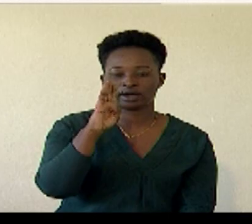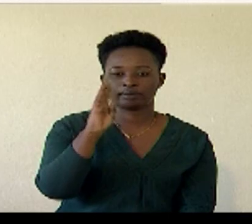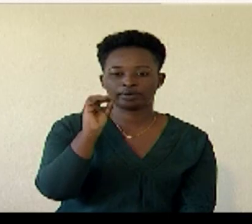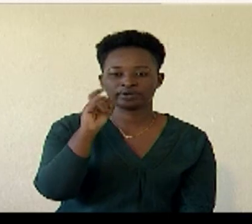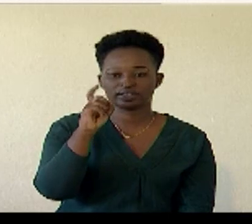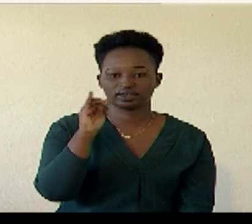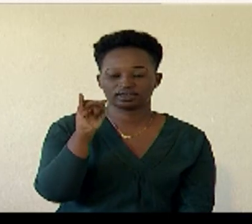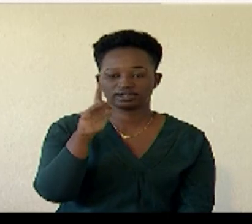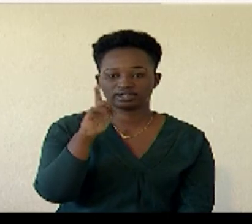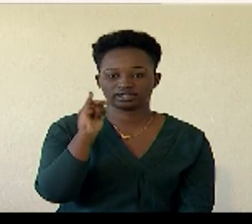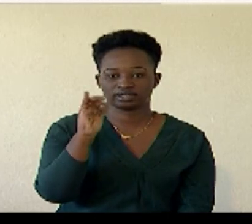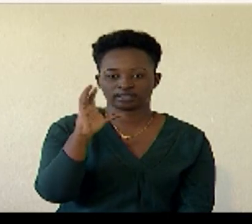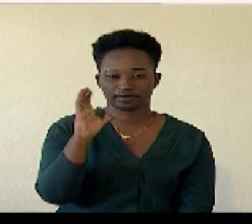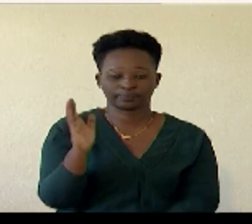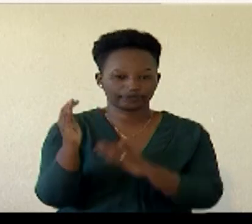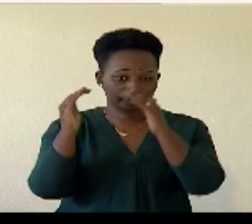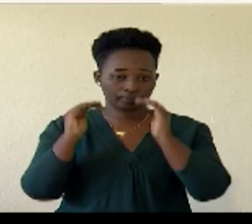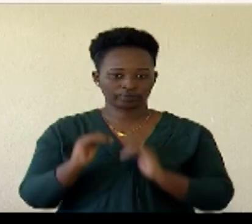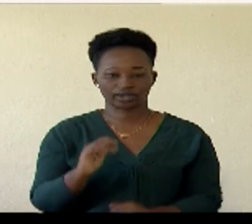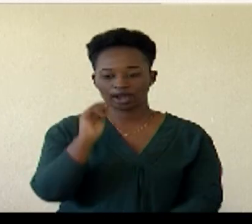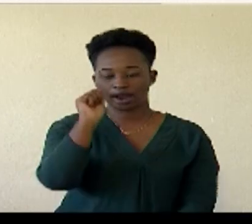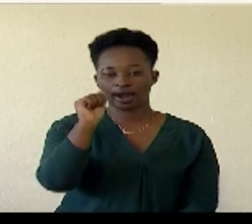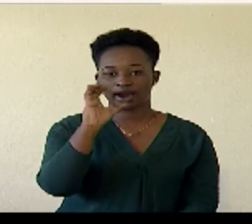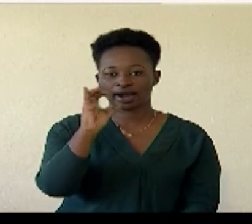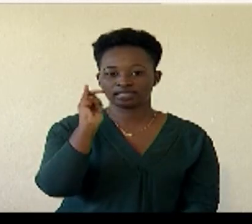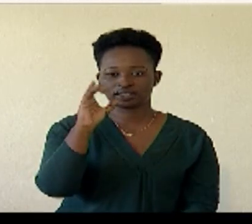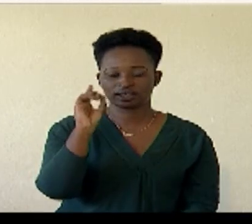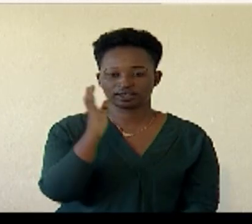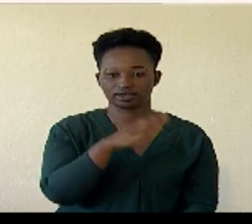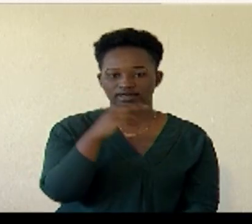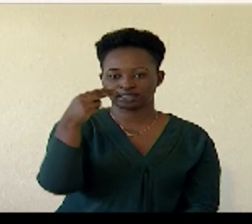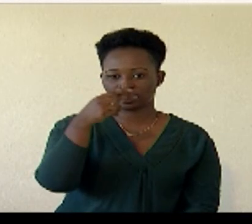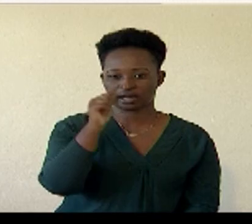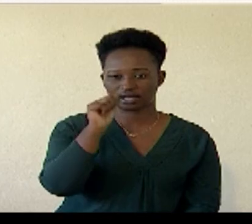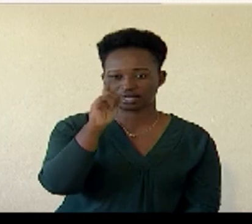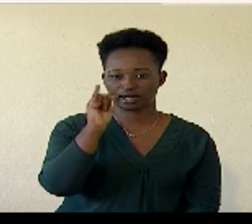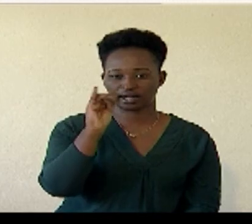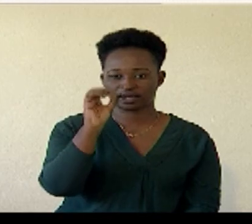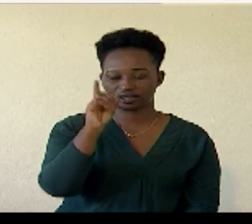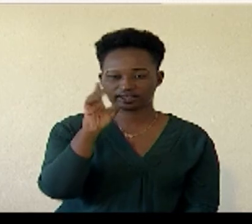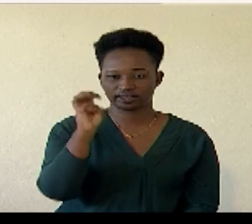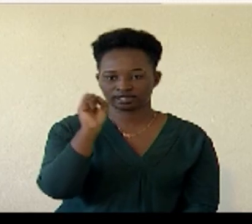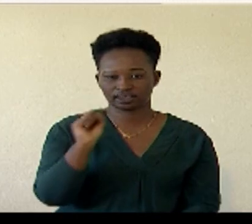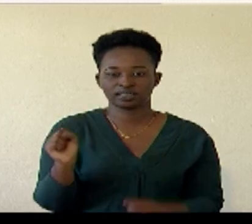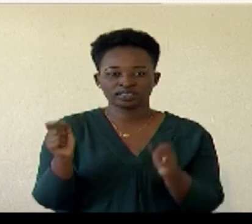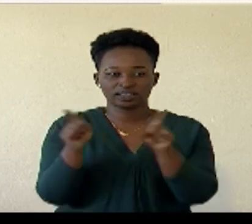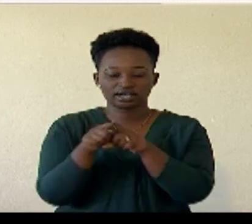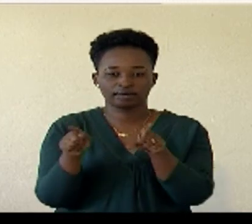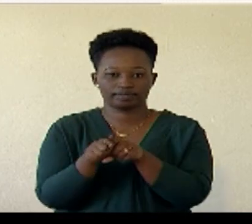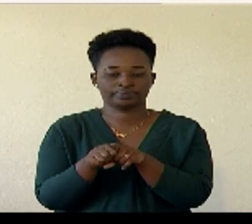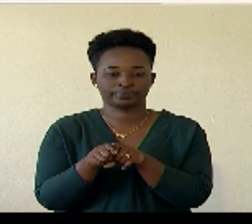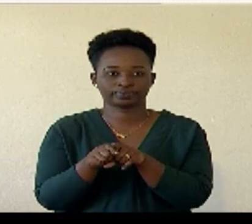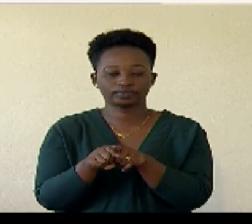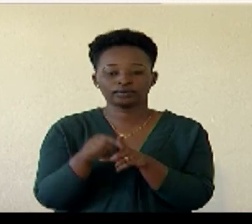halides, the same reaction with cyanide chloride, with phosphorus chloride. So if you have,